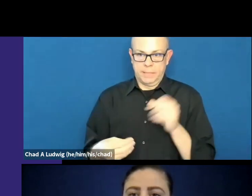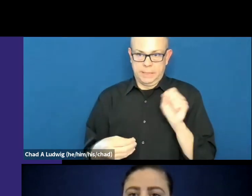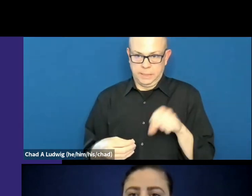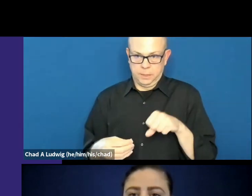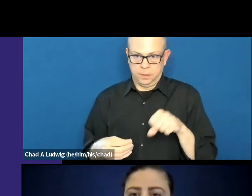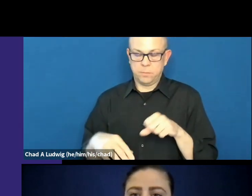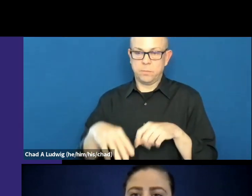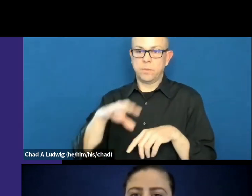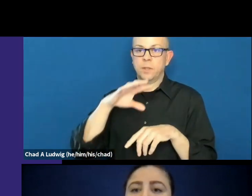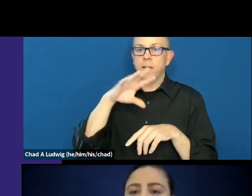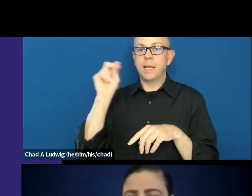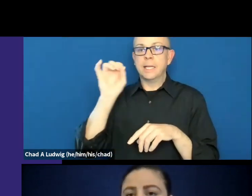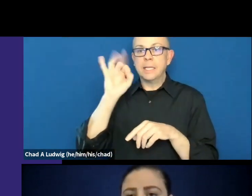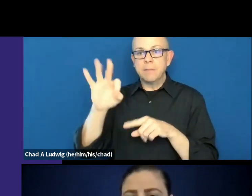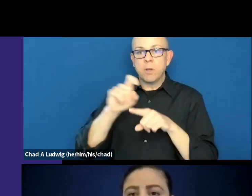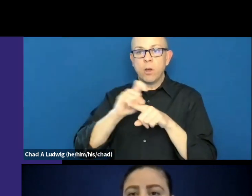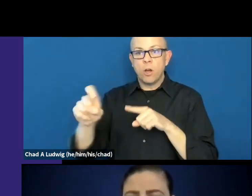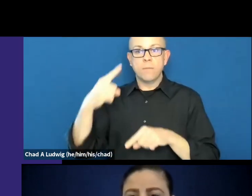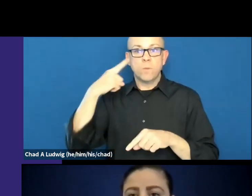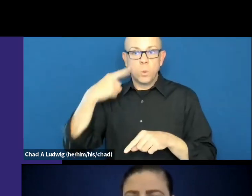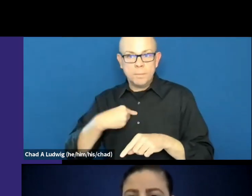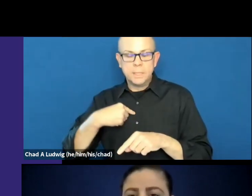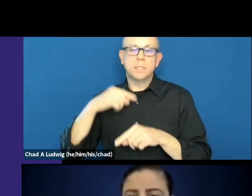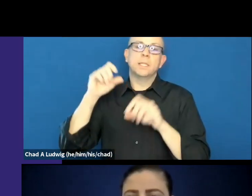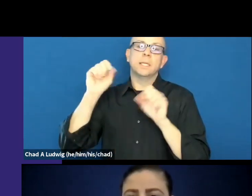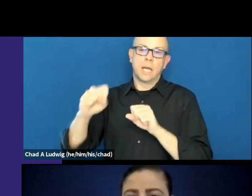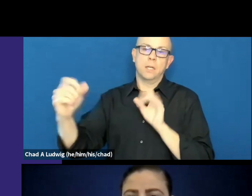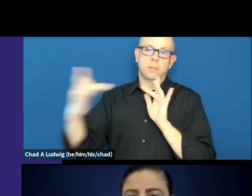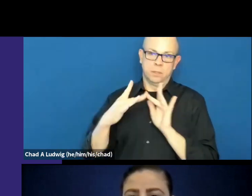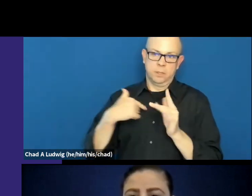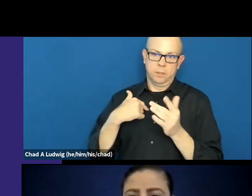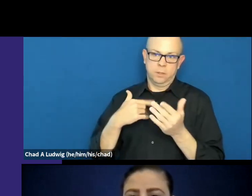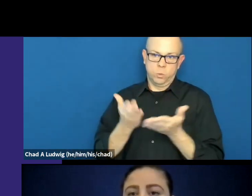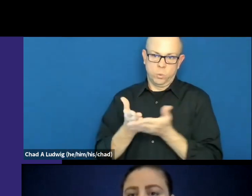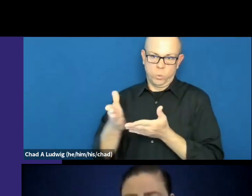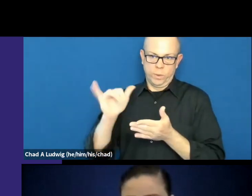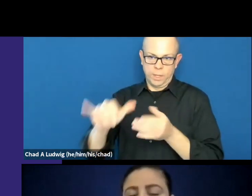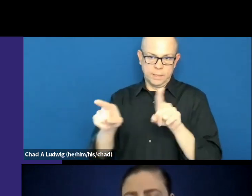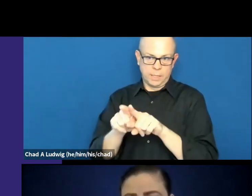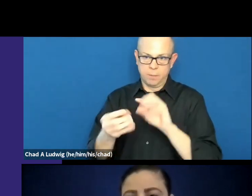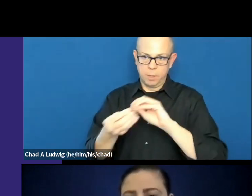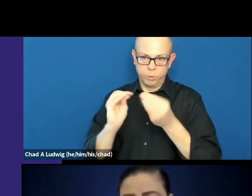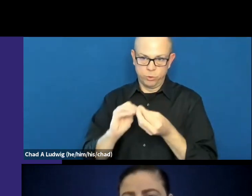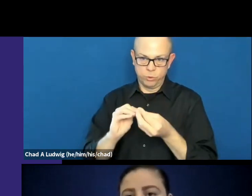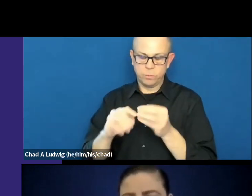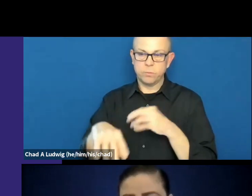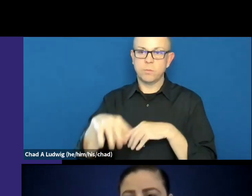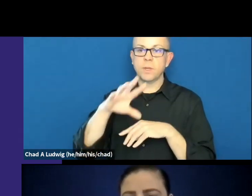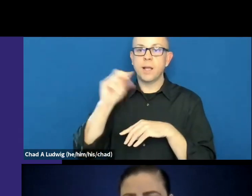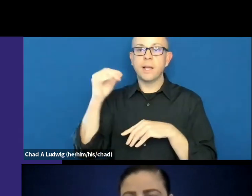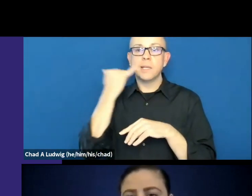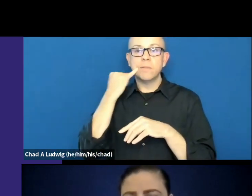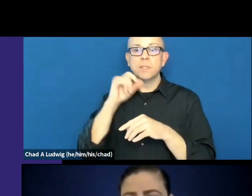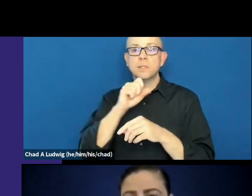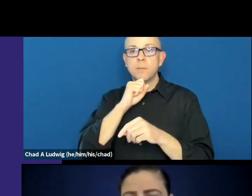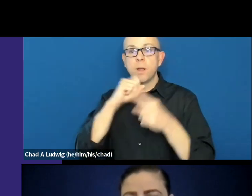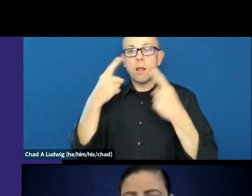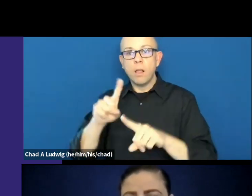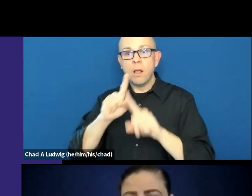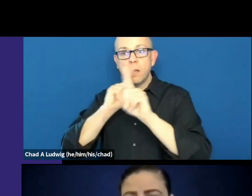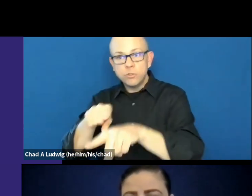although I have the number here in the office. So if you call for me, you can also contact me through that same phone